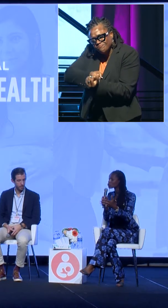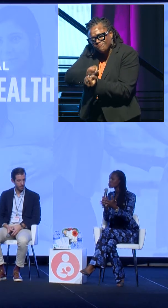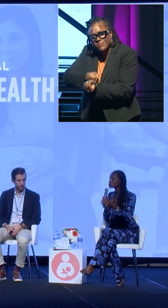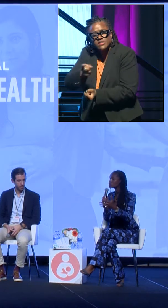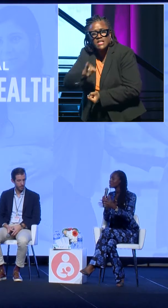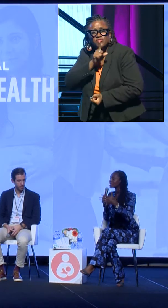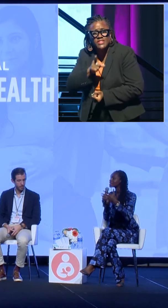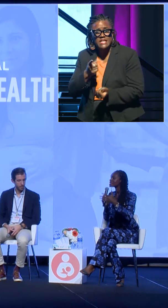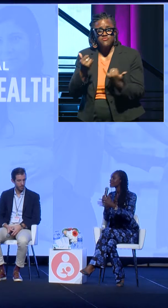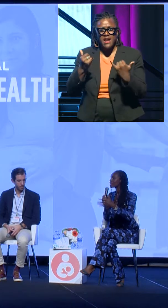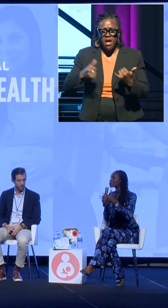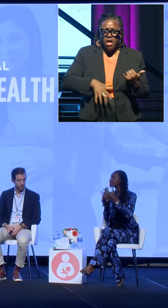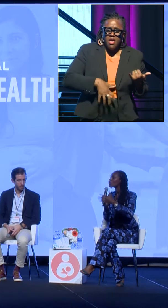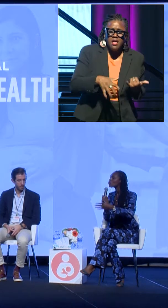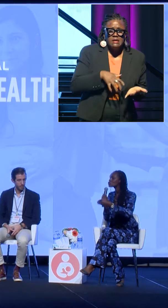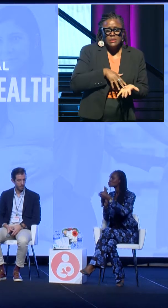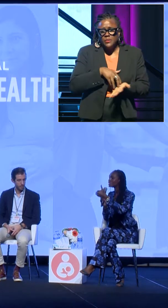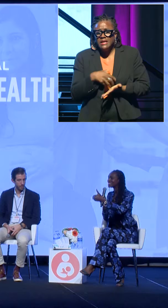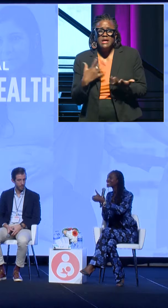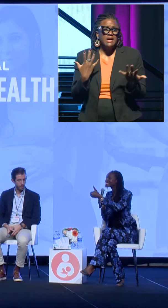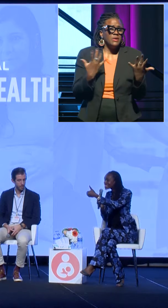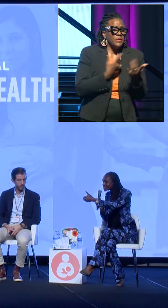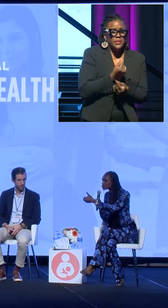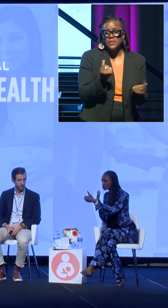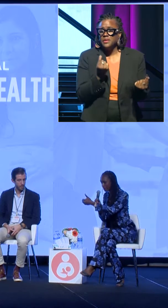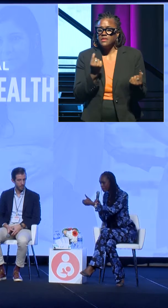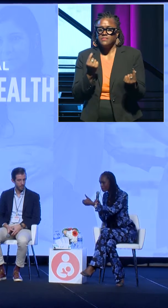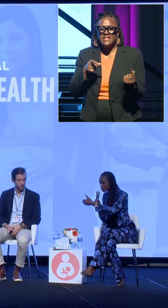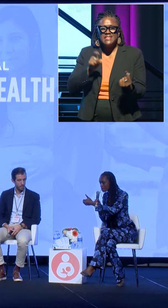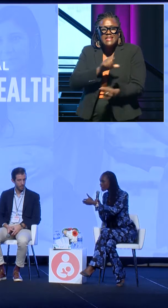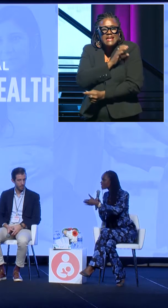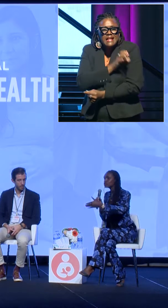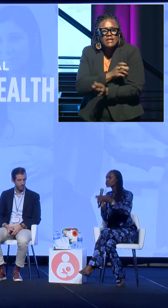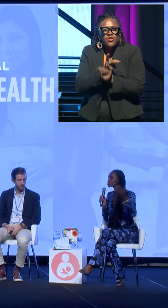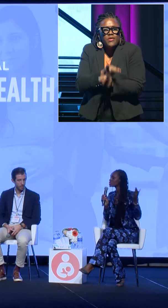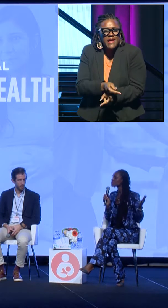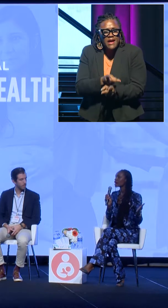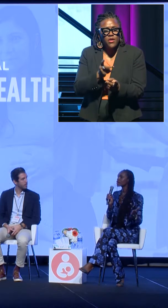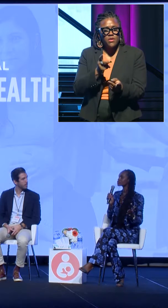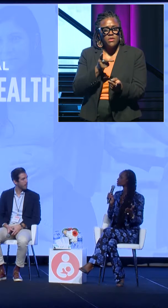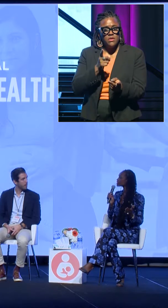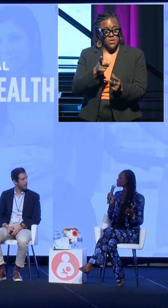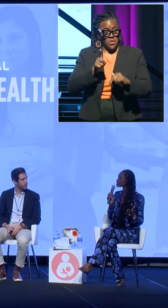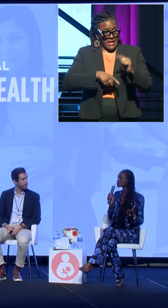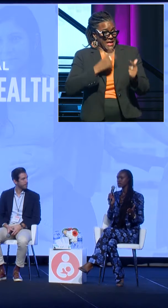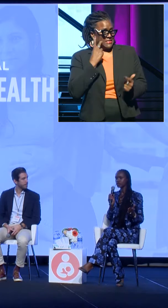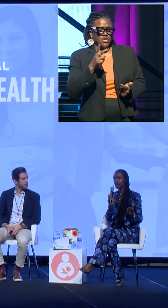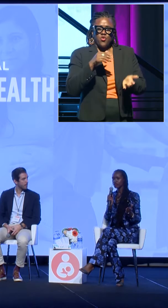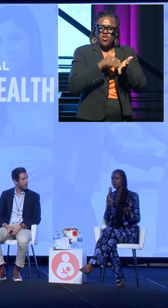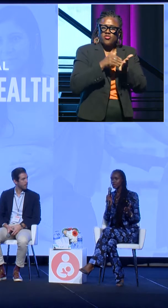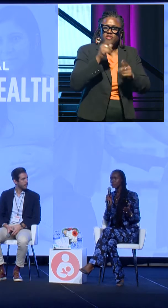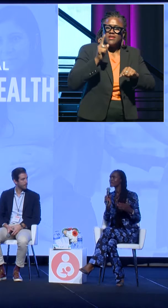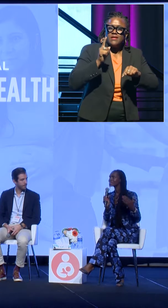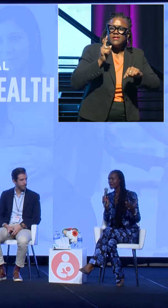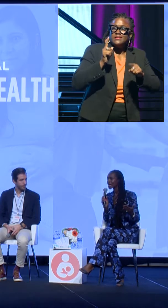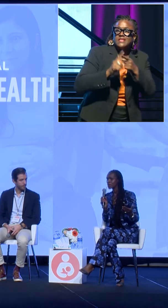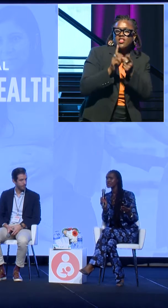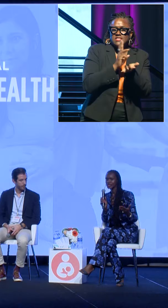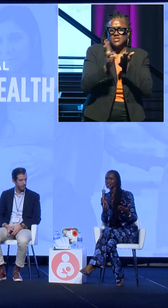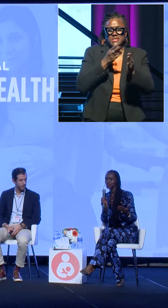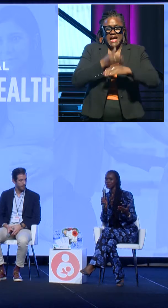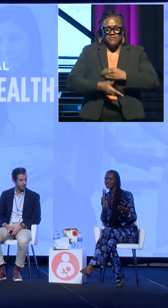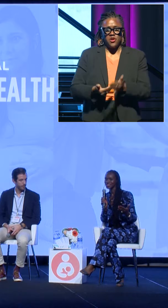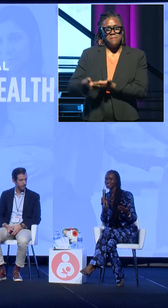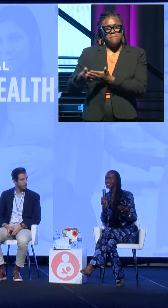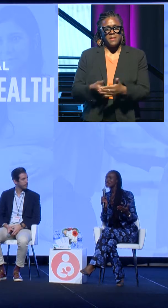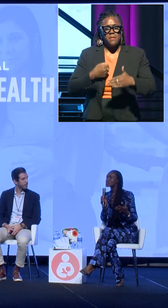really vulnerable in a time where they also need clinical care, and you don't see your doctor until 6 weeks after having a baby. A lot happens